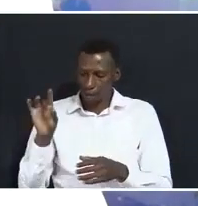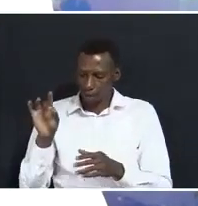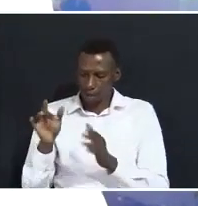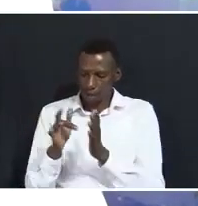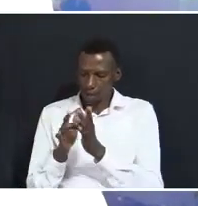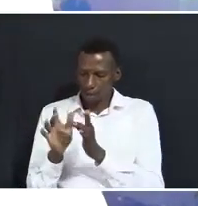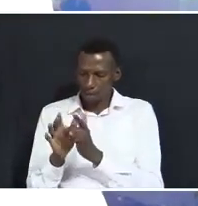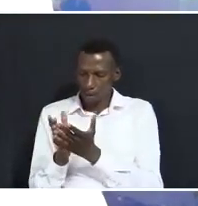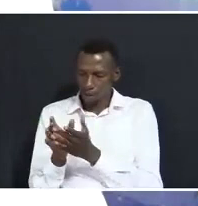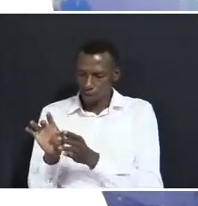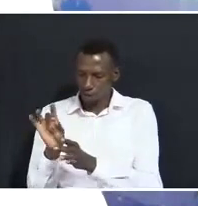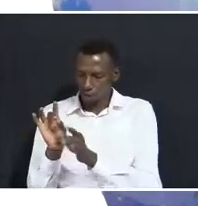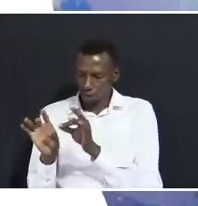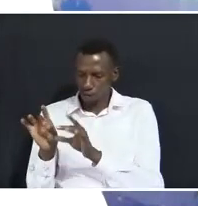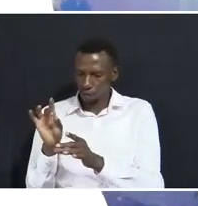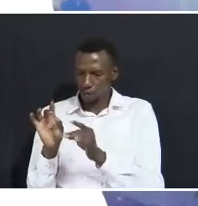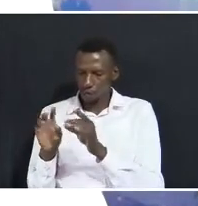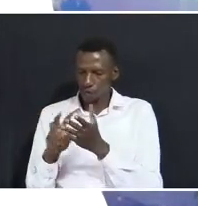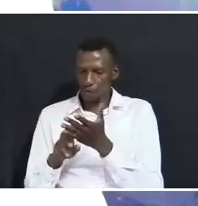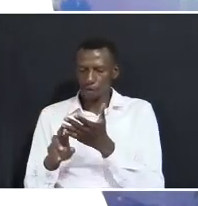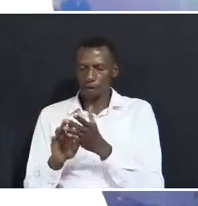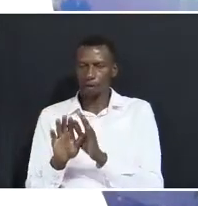selectively.